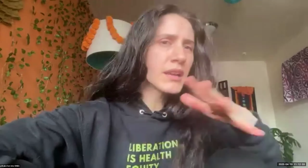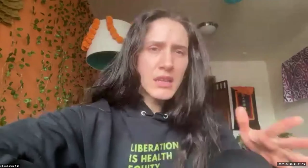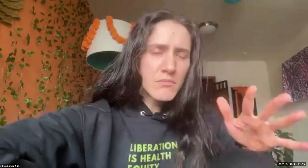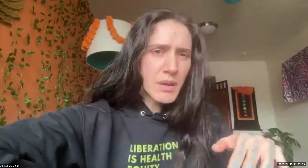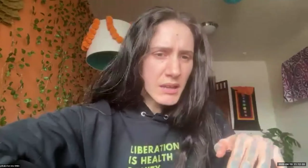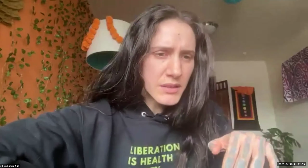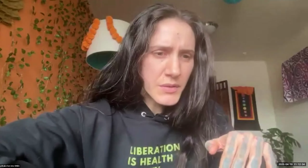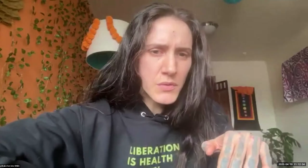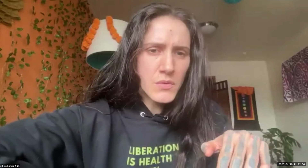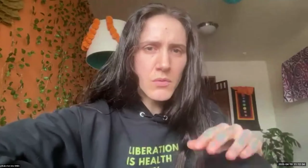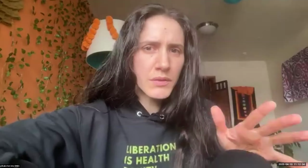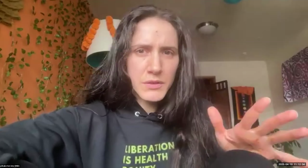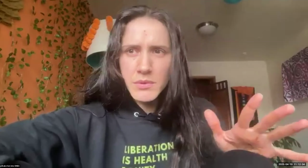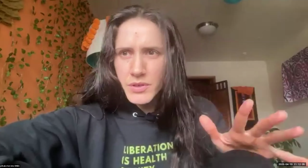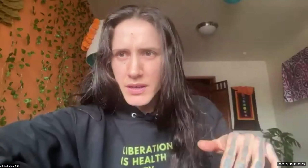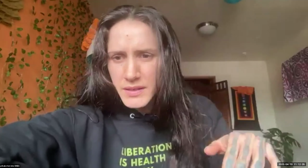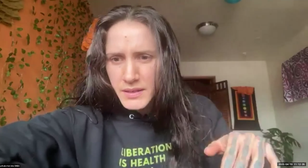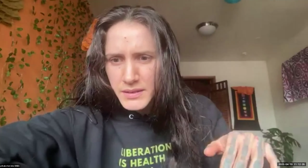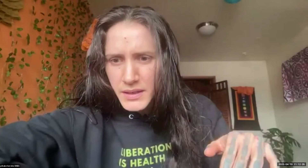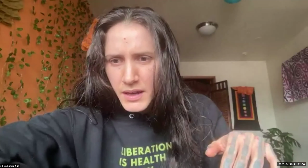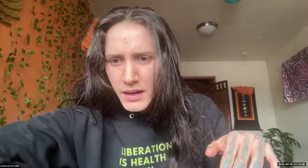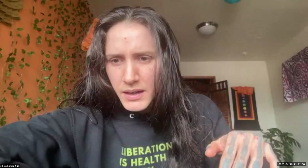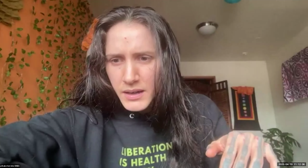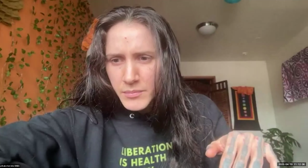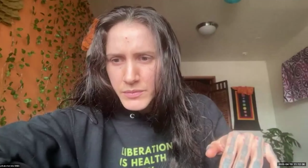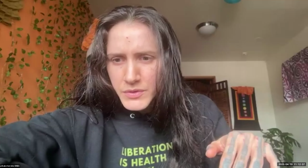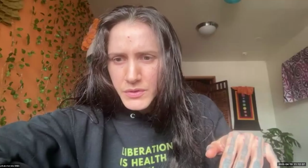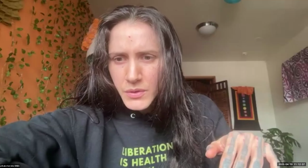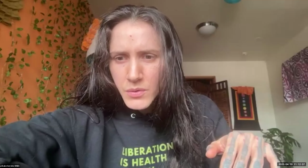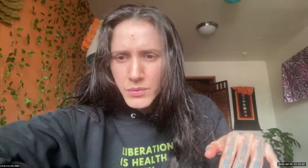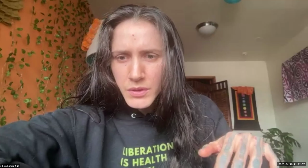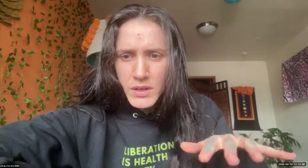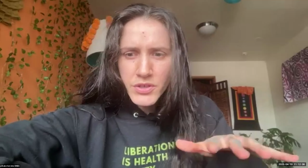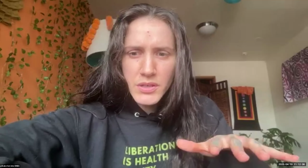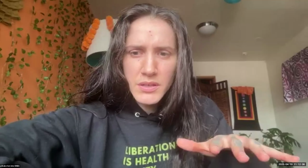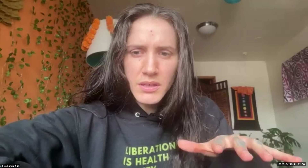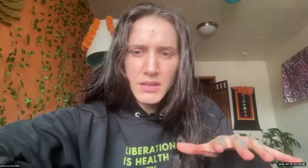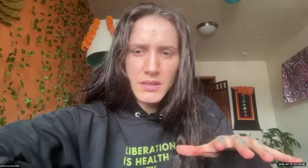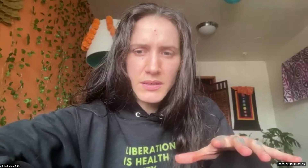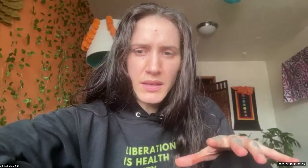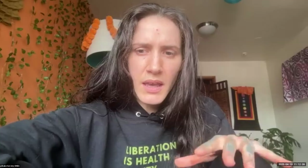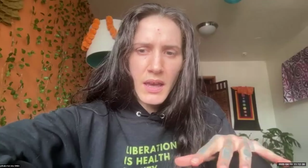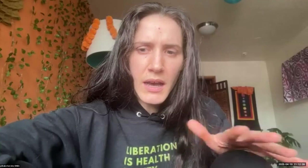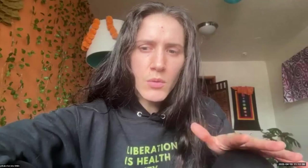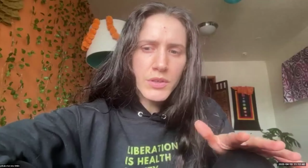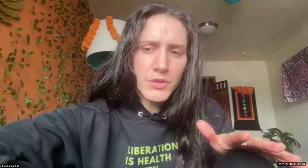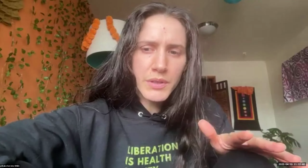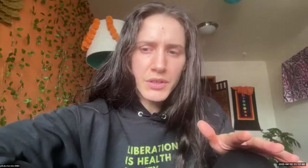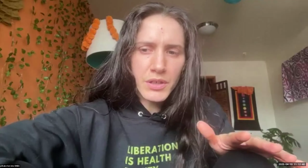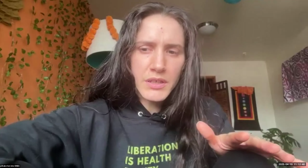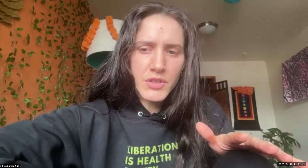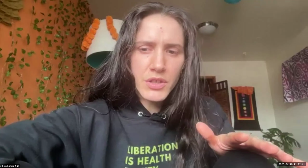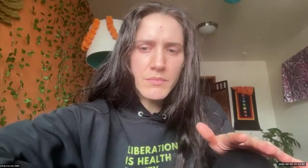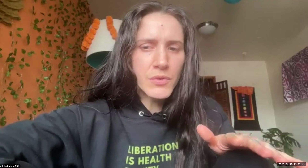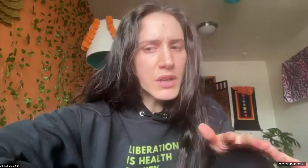And this is for any panelist who wants to address it. So the question is, how would